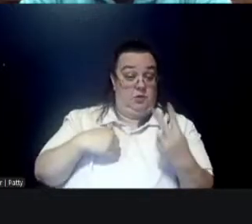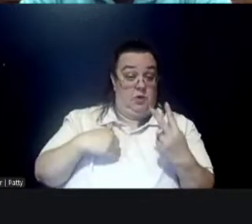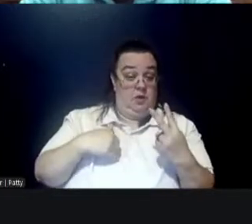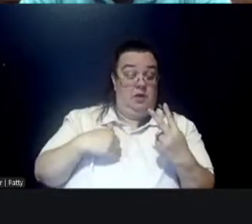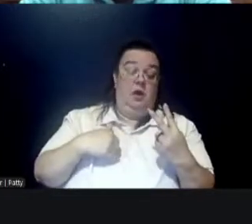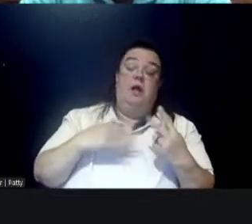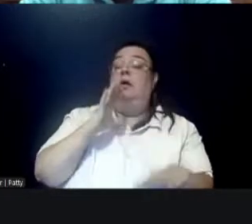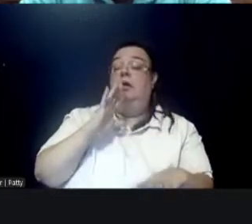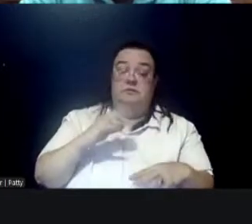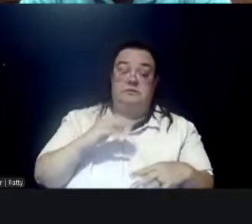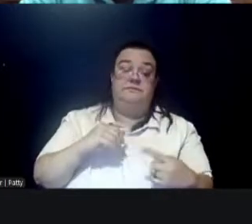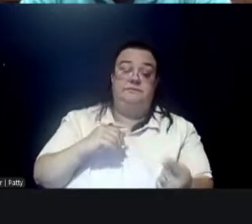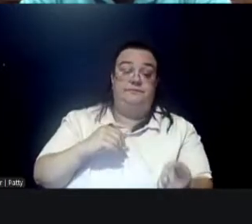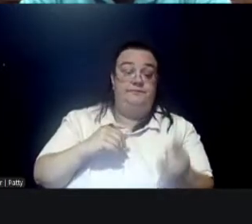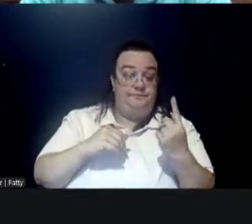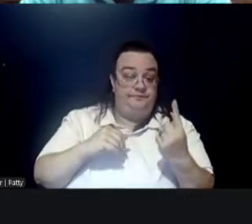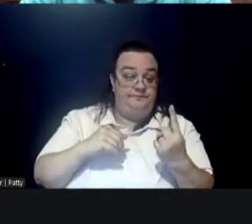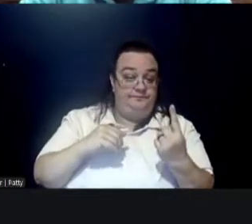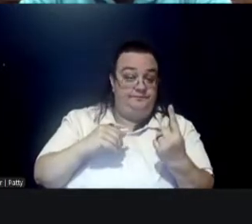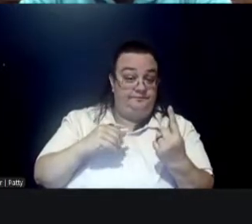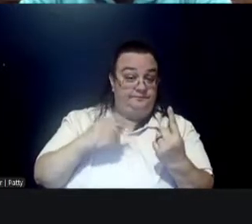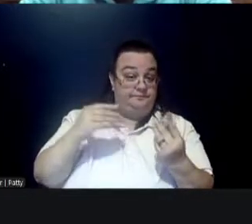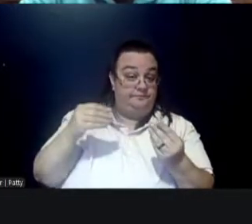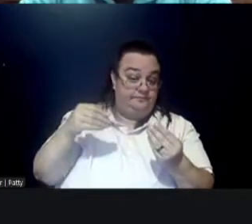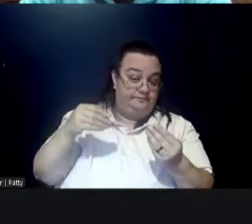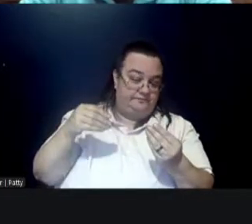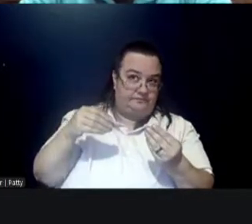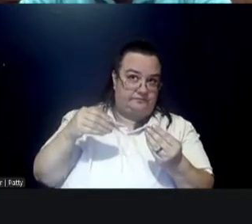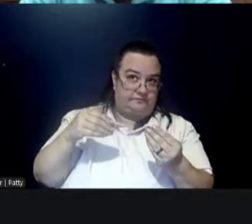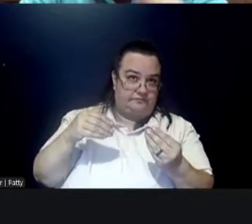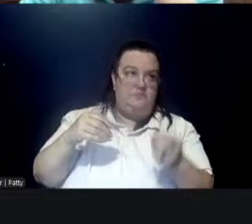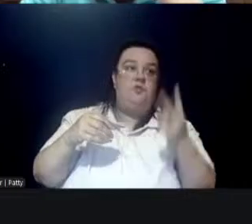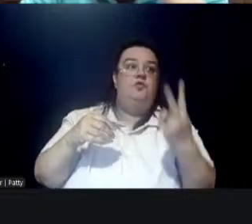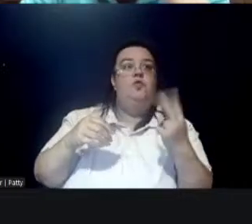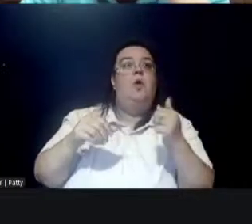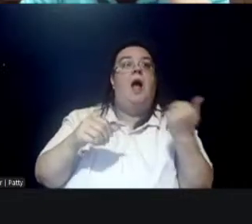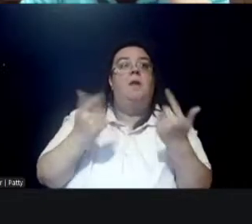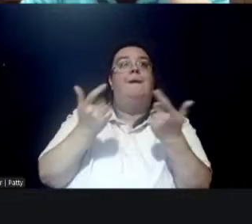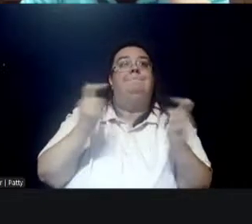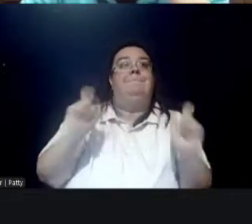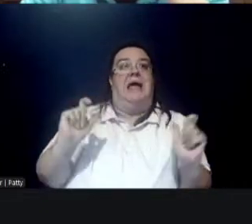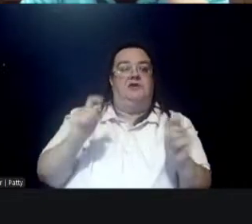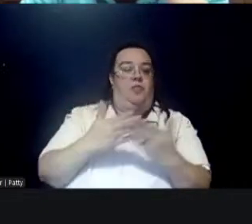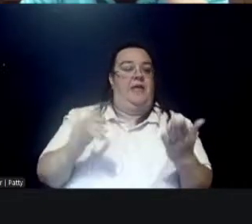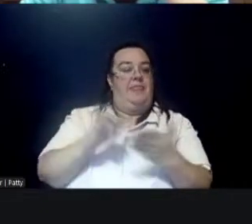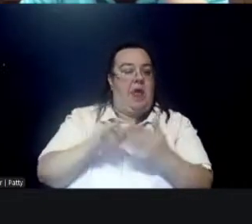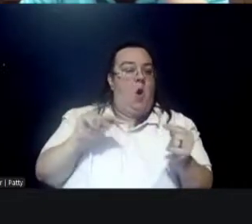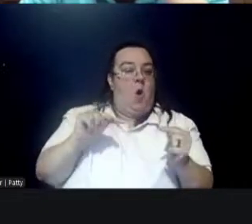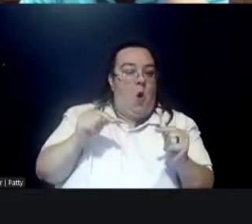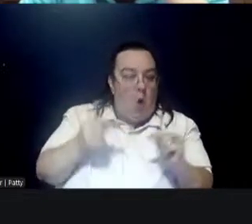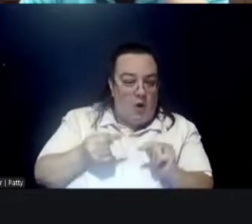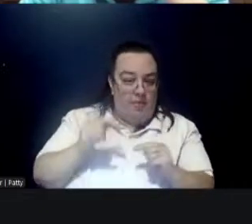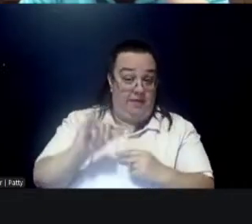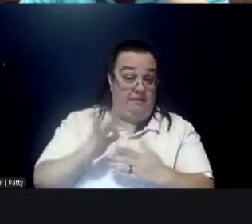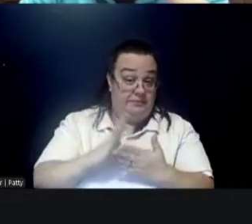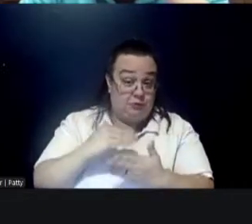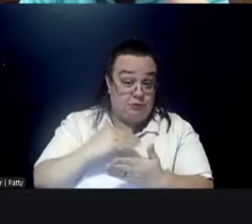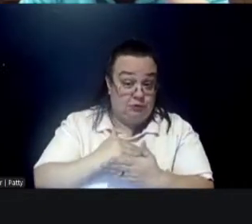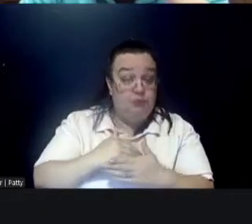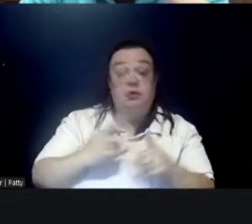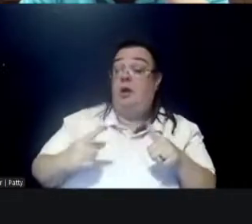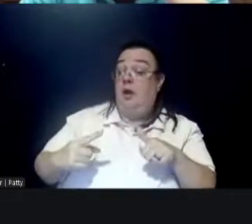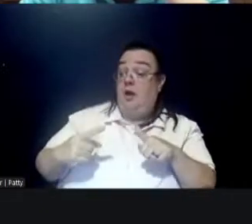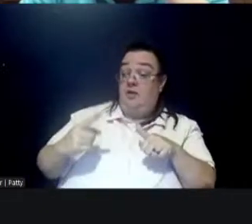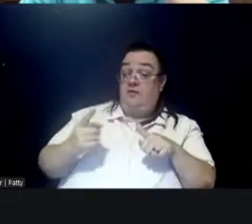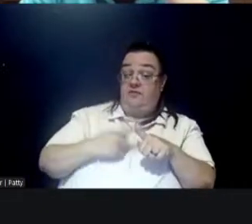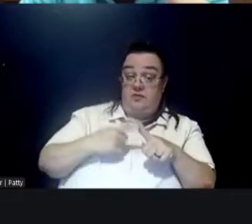or one expenditure or two other major items that have hurt that budget. The first one